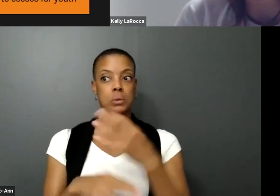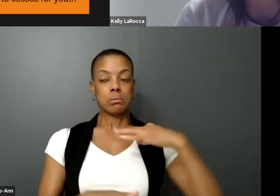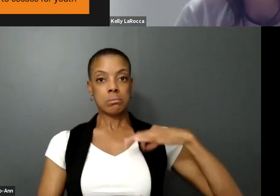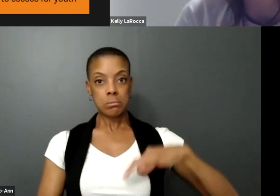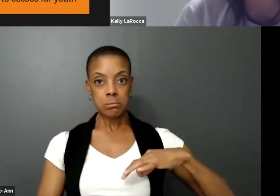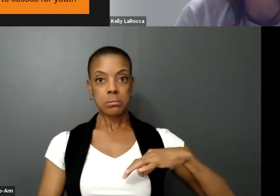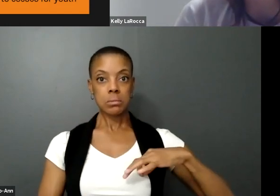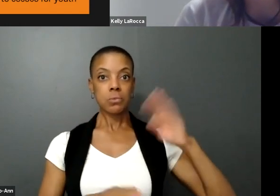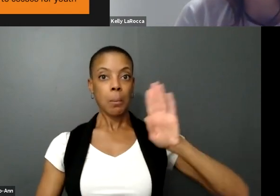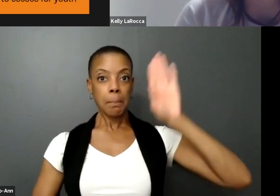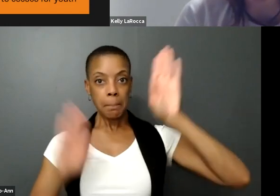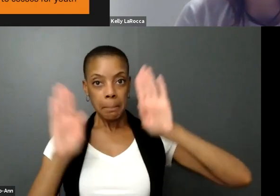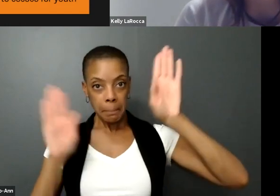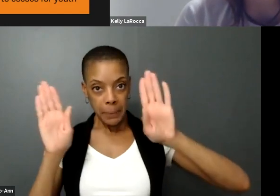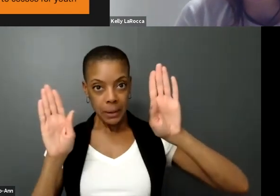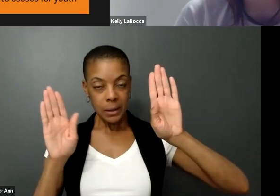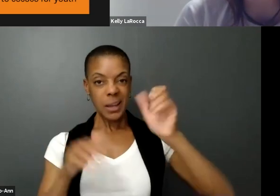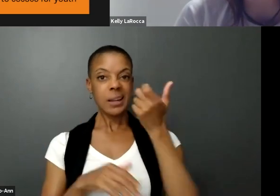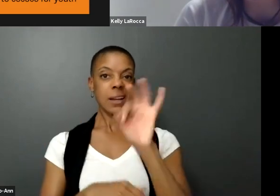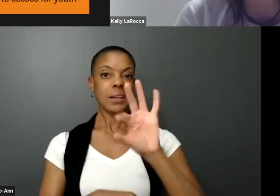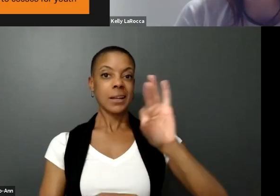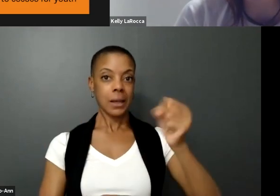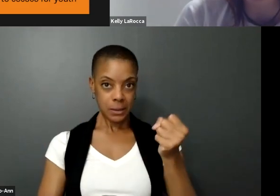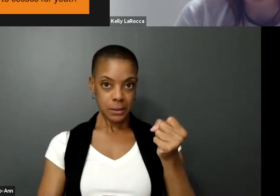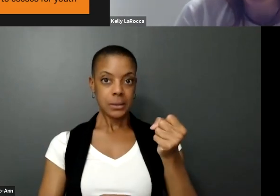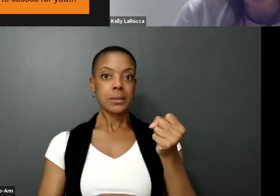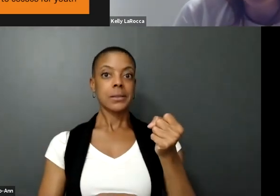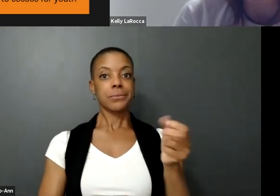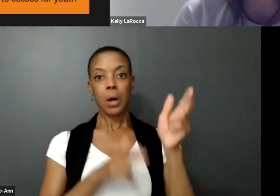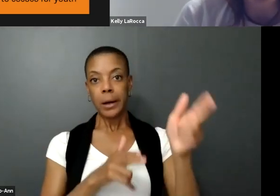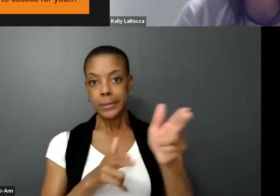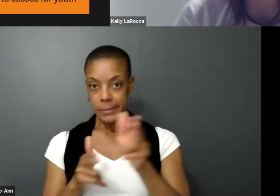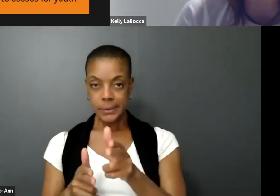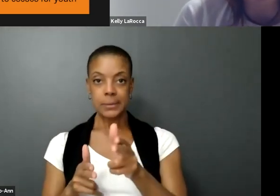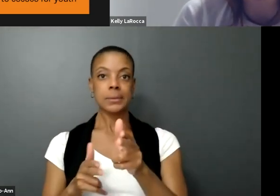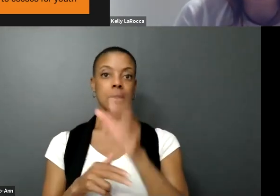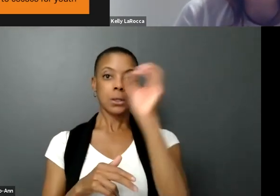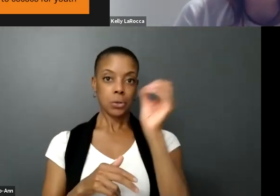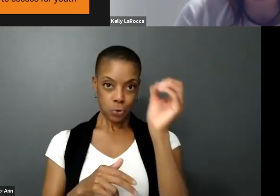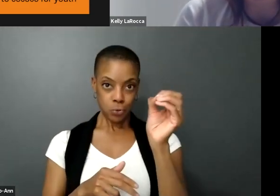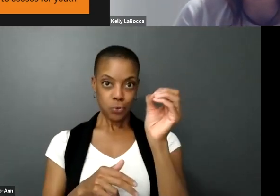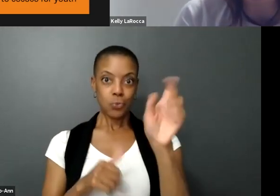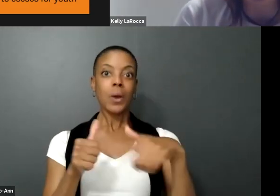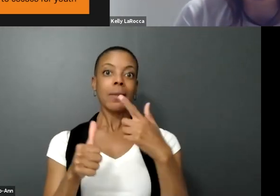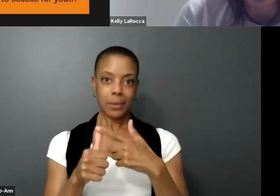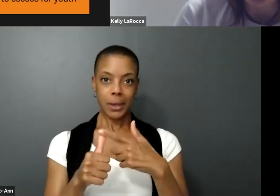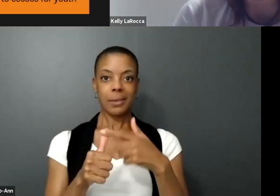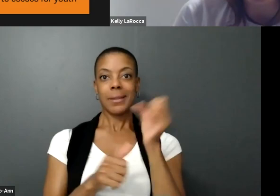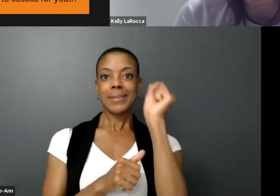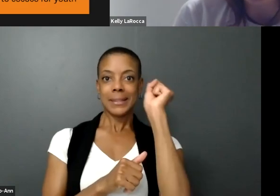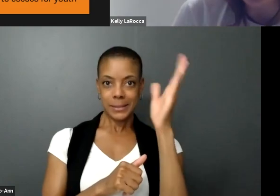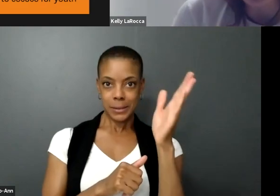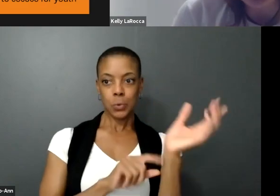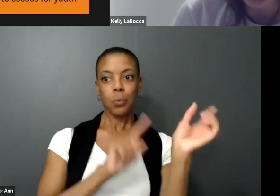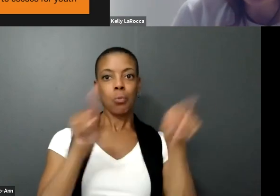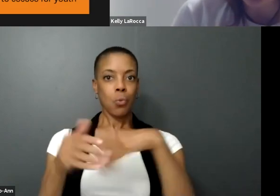late 90s for an opportunity for gaming in First Nations in Ontario. And that's how the Great Blue Heron ended up coming to Scugog. I